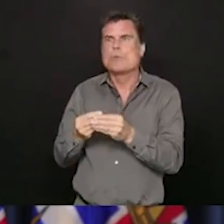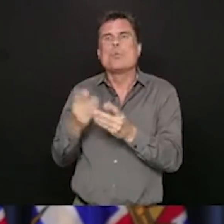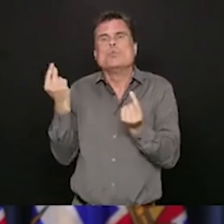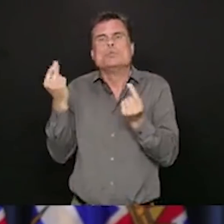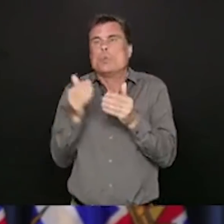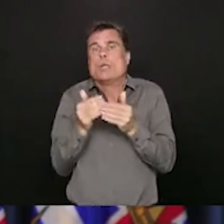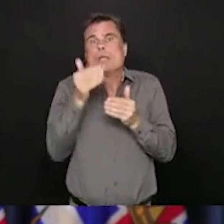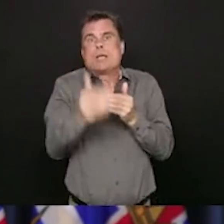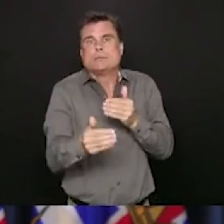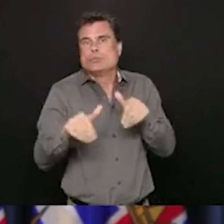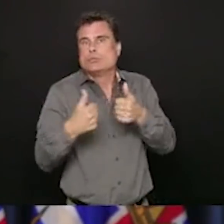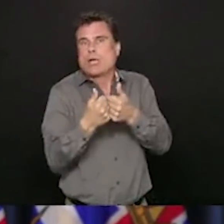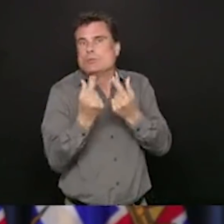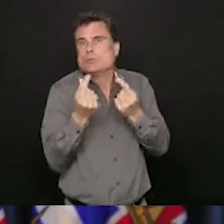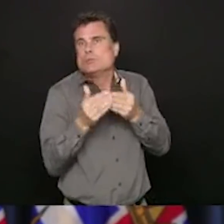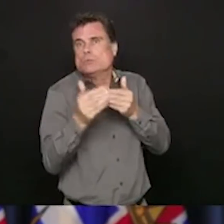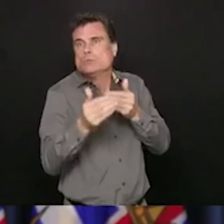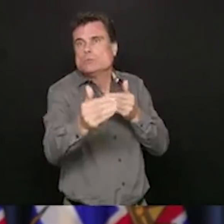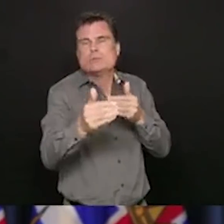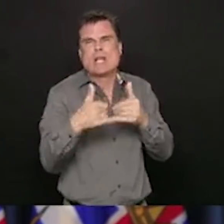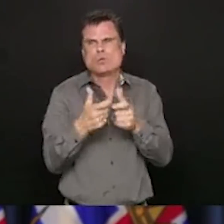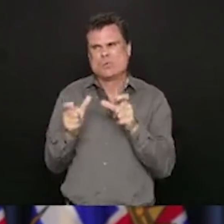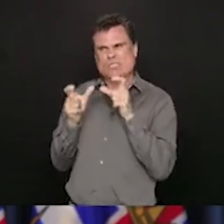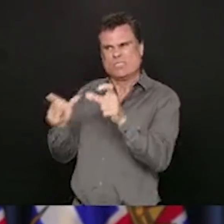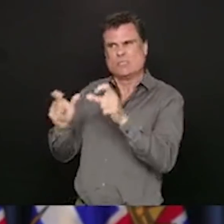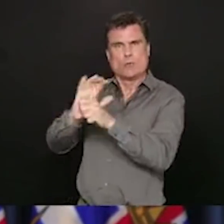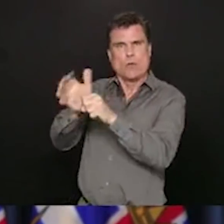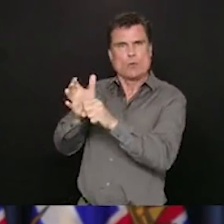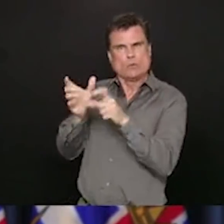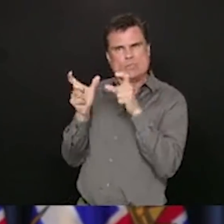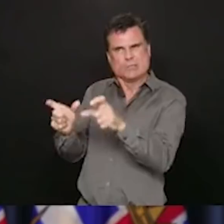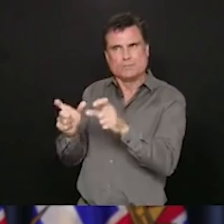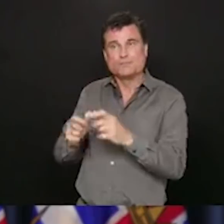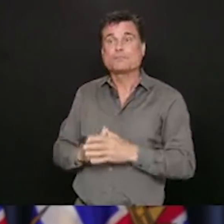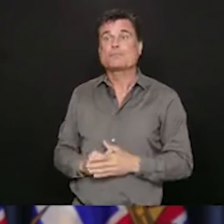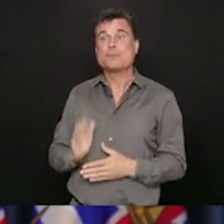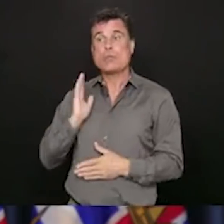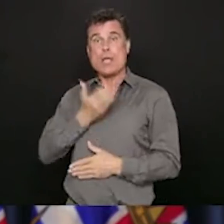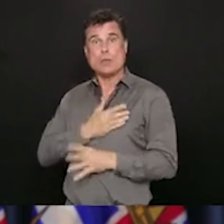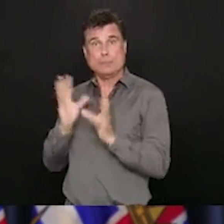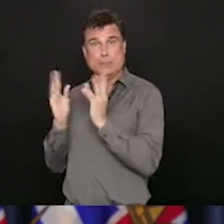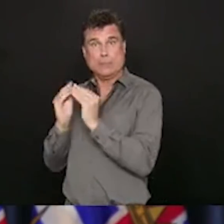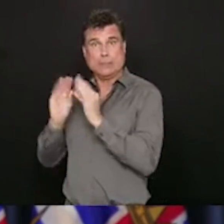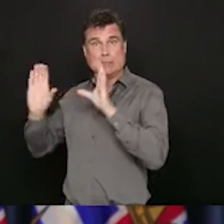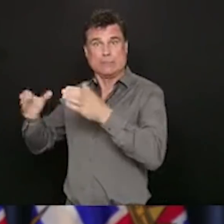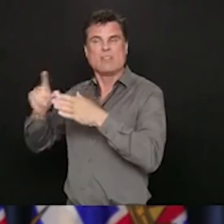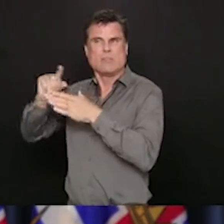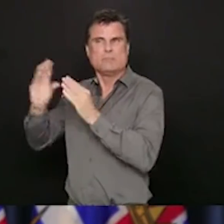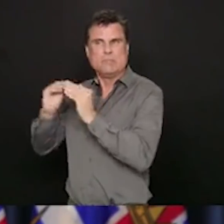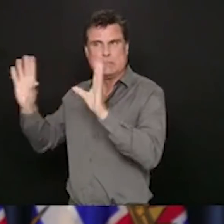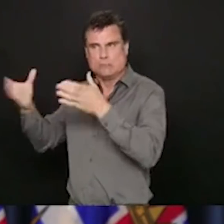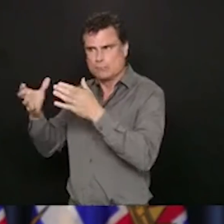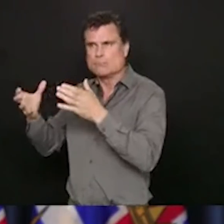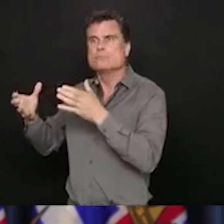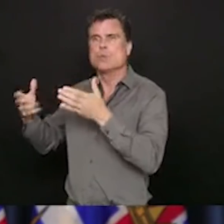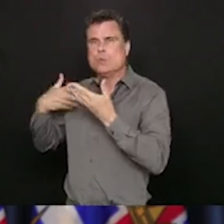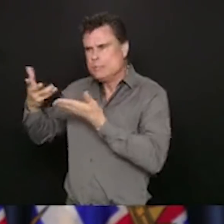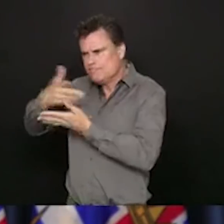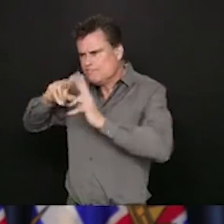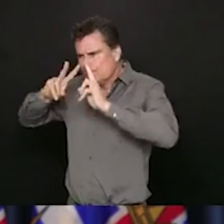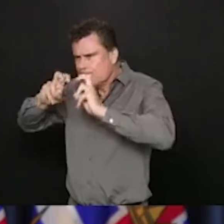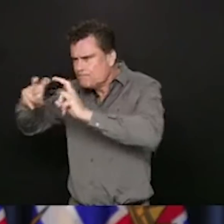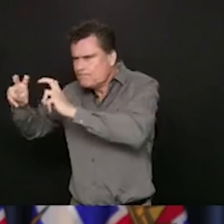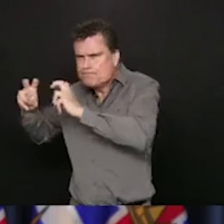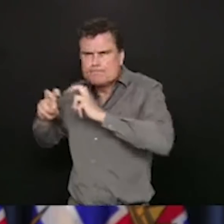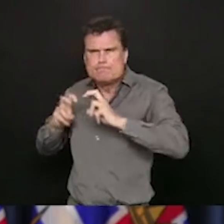We also took a look at a whole range of other issues, which we have been doing since the beginning. We've adopted a cross-government approach to